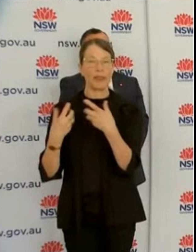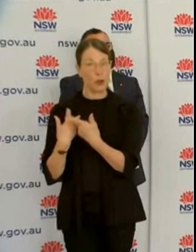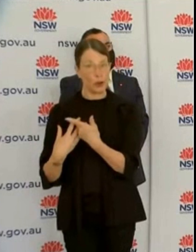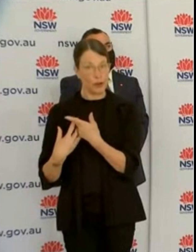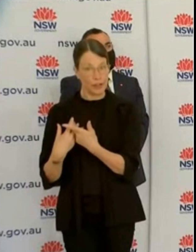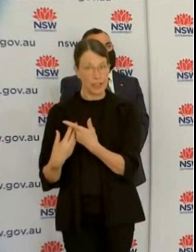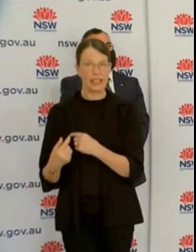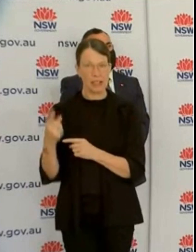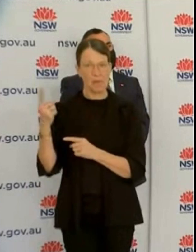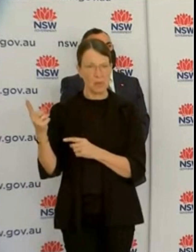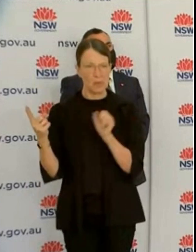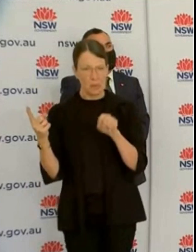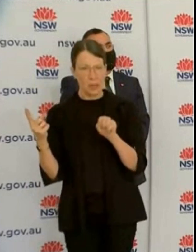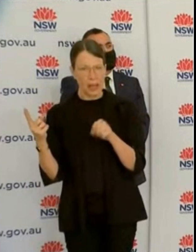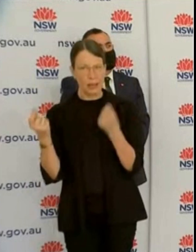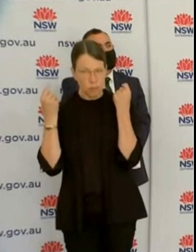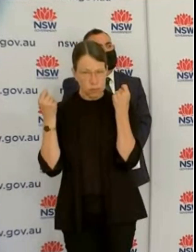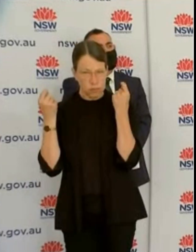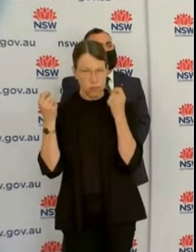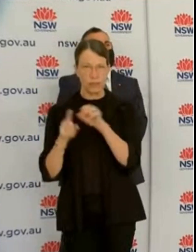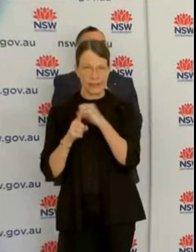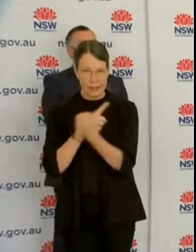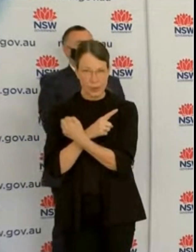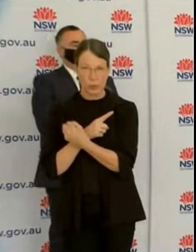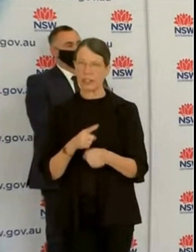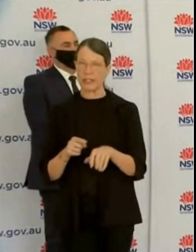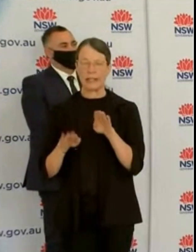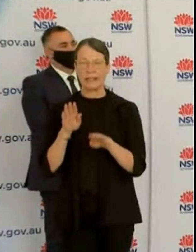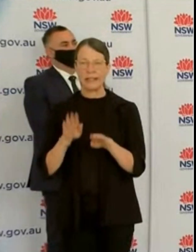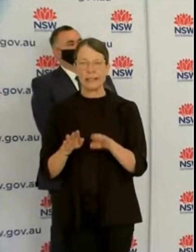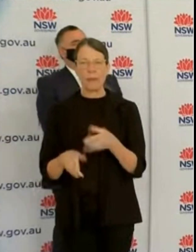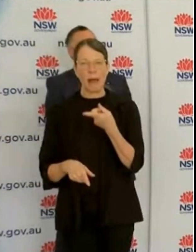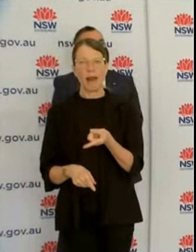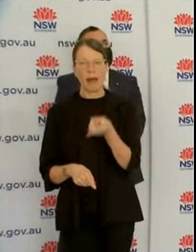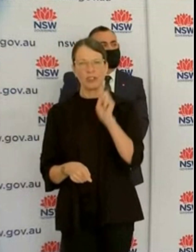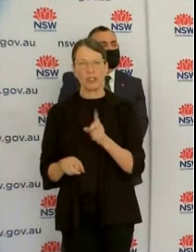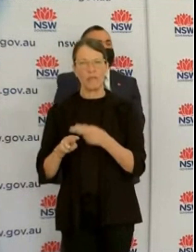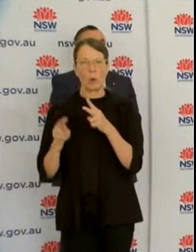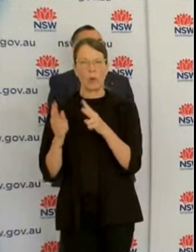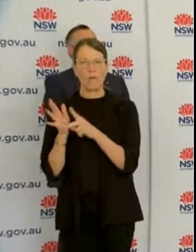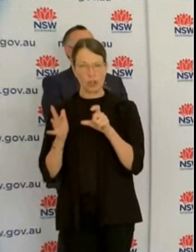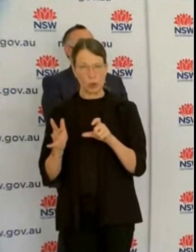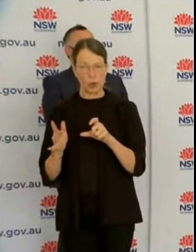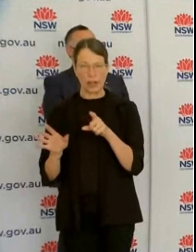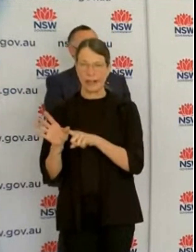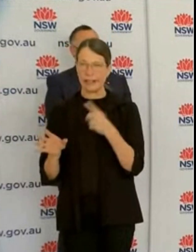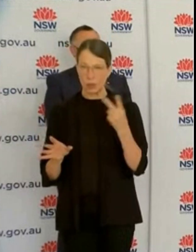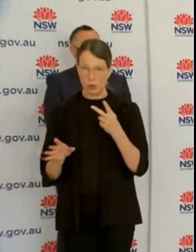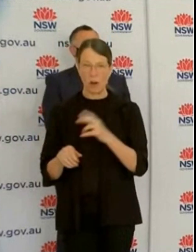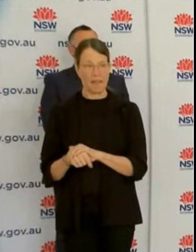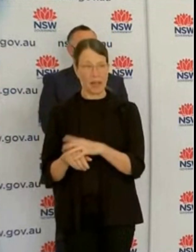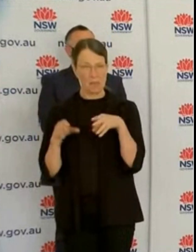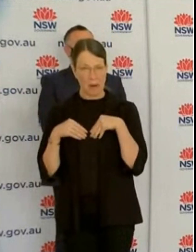we've had very favourable consideration, which was a similar consideration the universities gave Victorian students last year, is that they could accommodate the